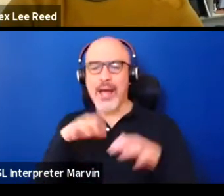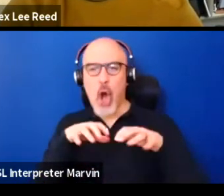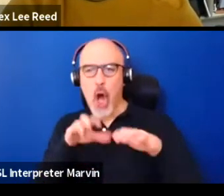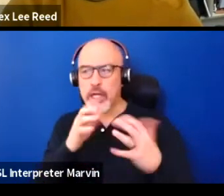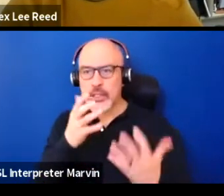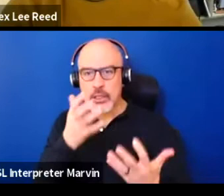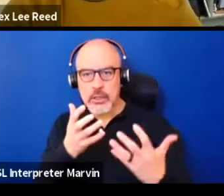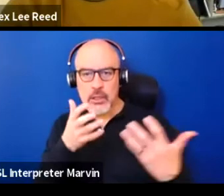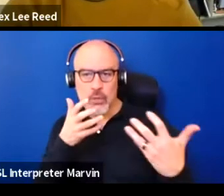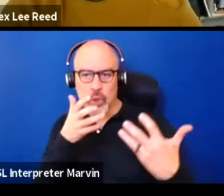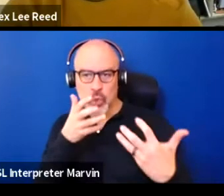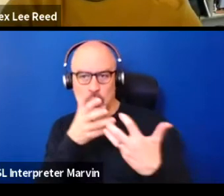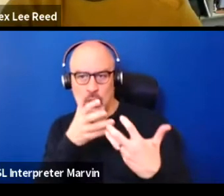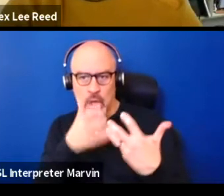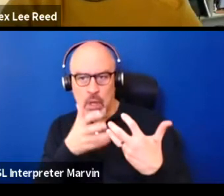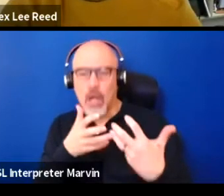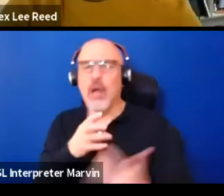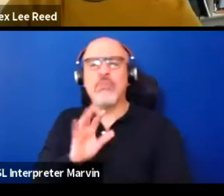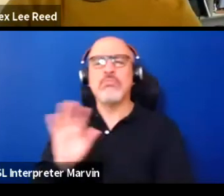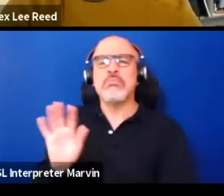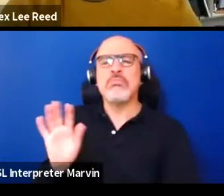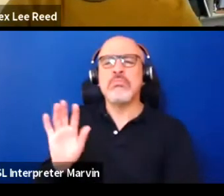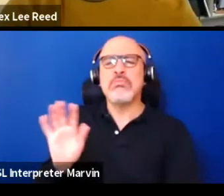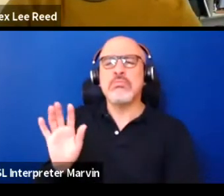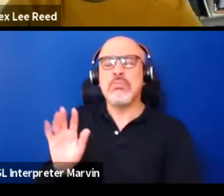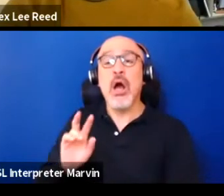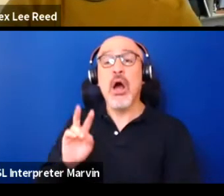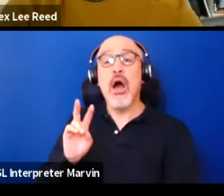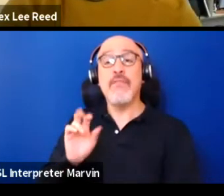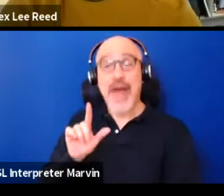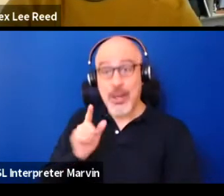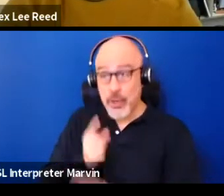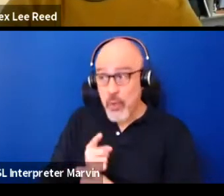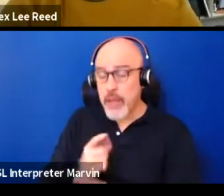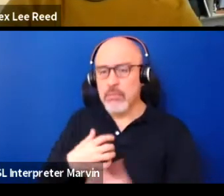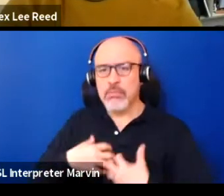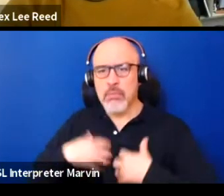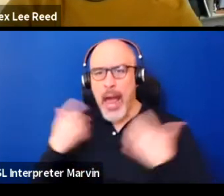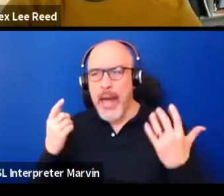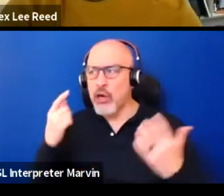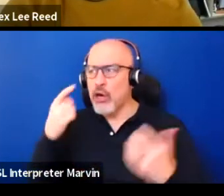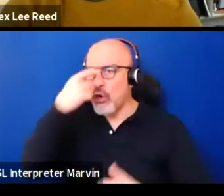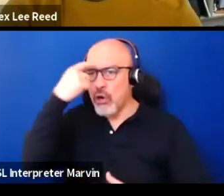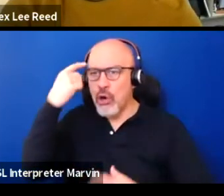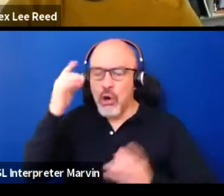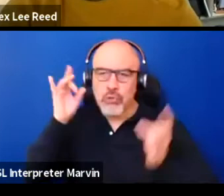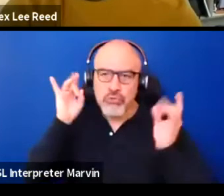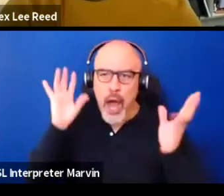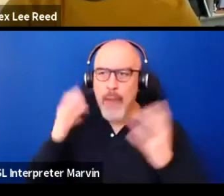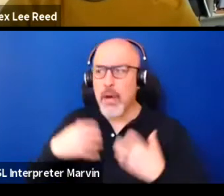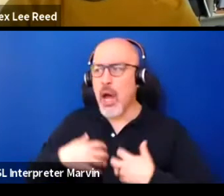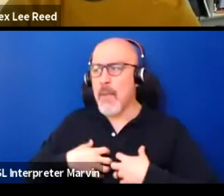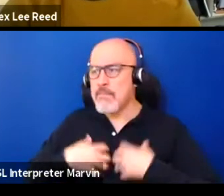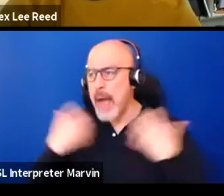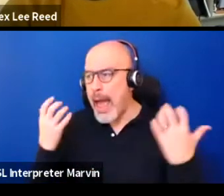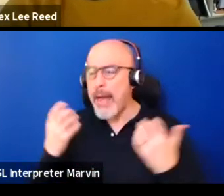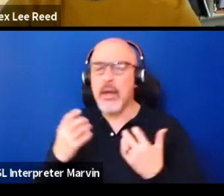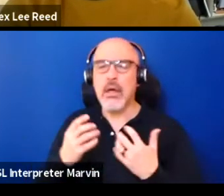as Valerie said, it doesn't mean that it has to be about trauma or about angry and mad all the time about